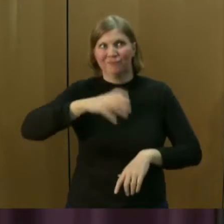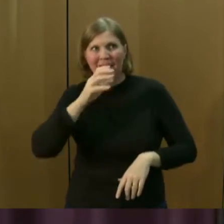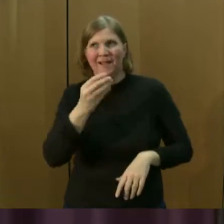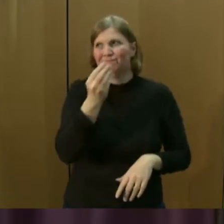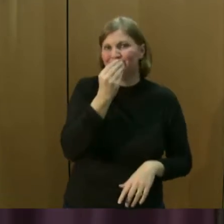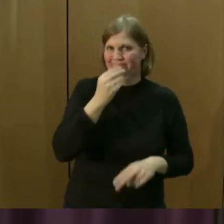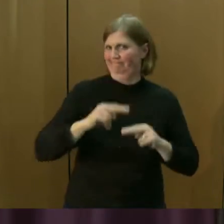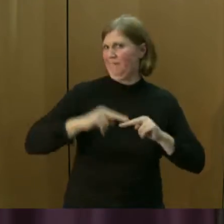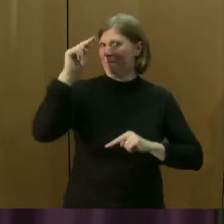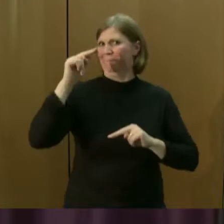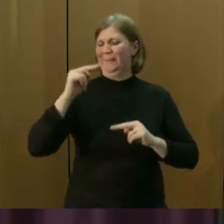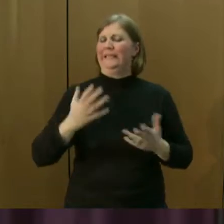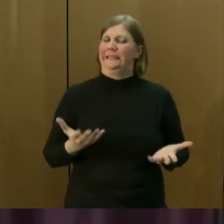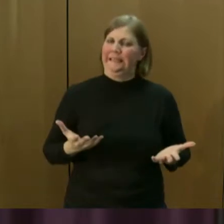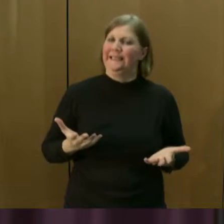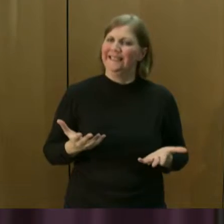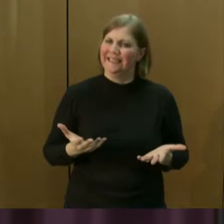up.